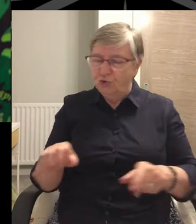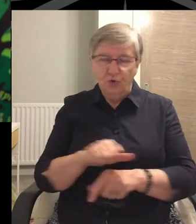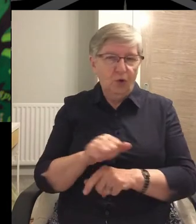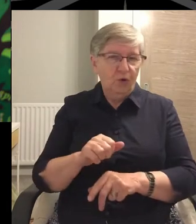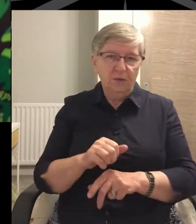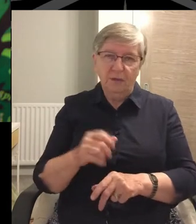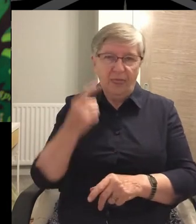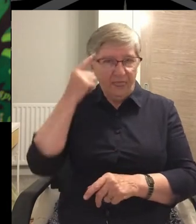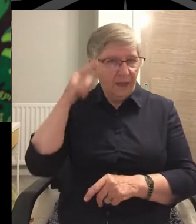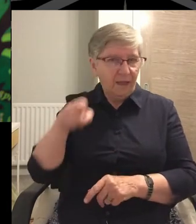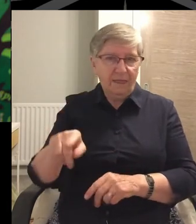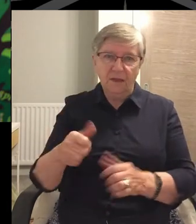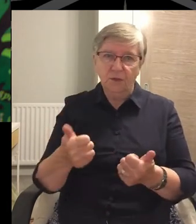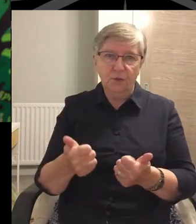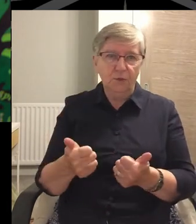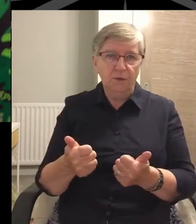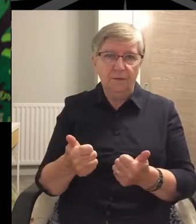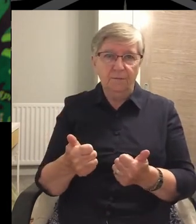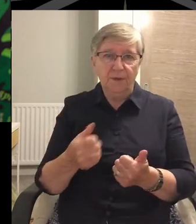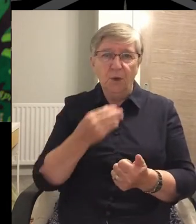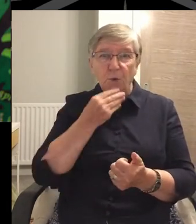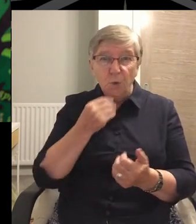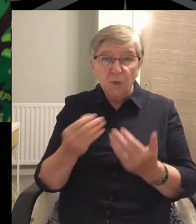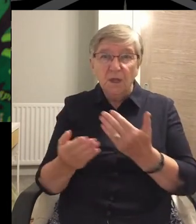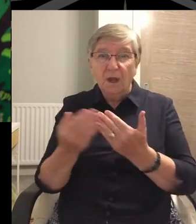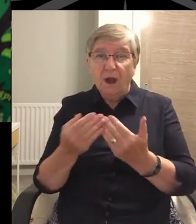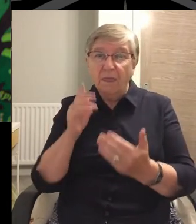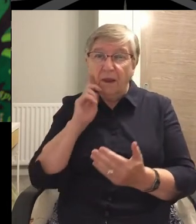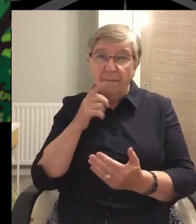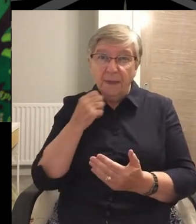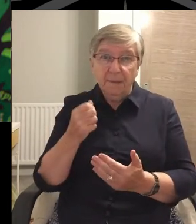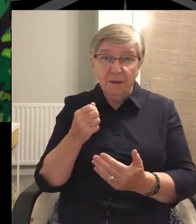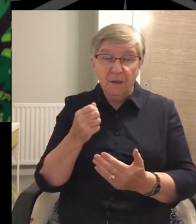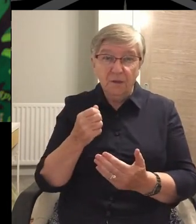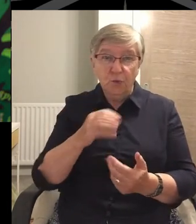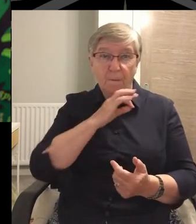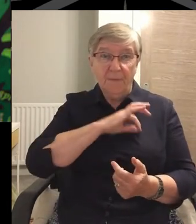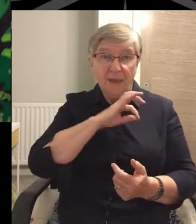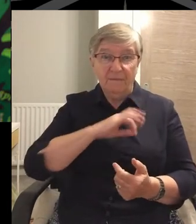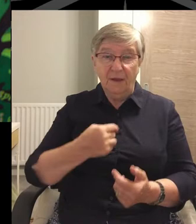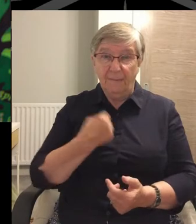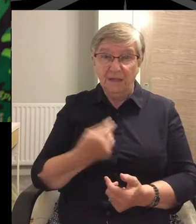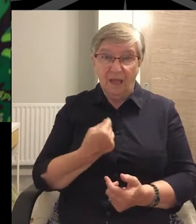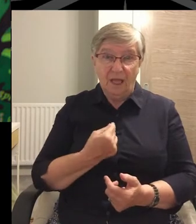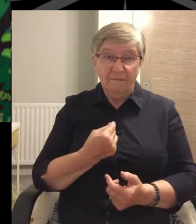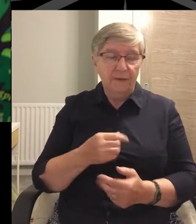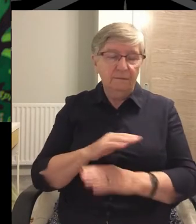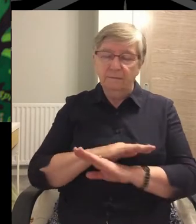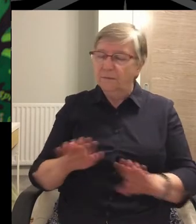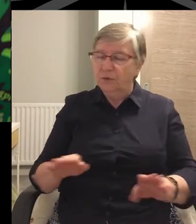We should not respect these motives. Using other people to get what we are after is not good.